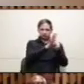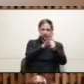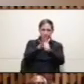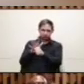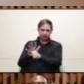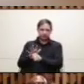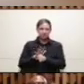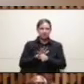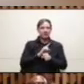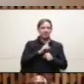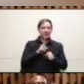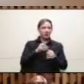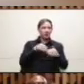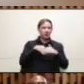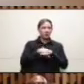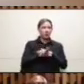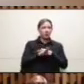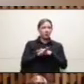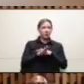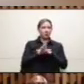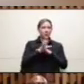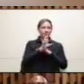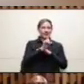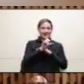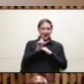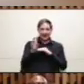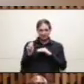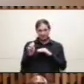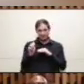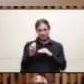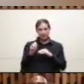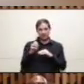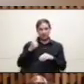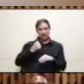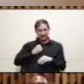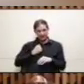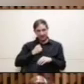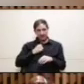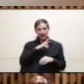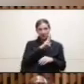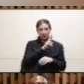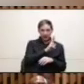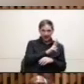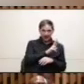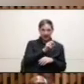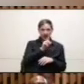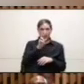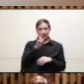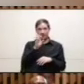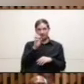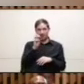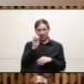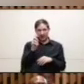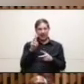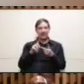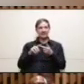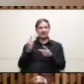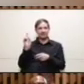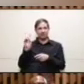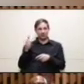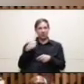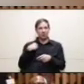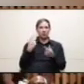through the district development model, ourselves, Ramotsiri, Ratlo, and Dichobotla, we intend